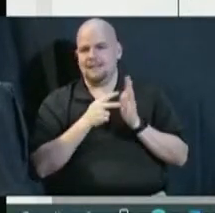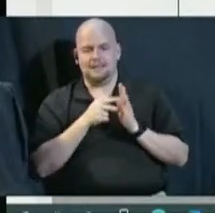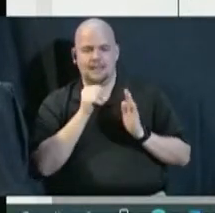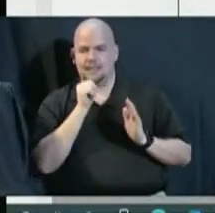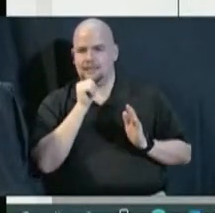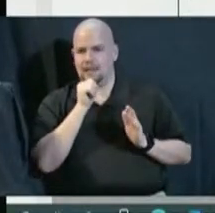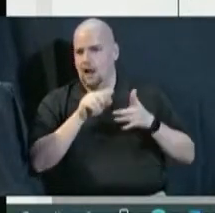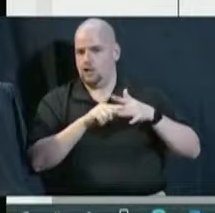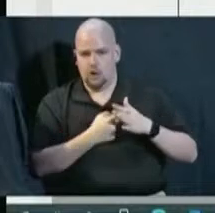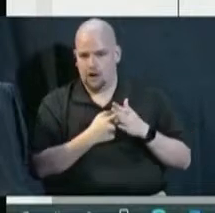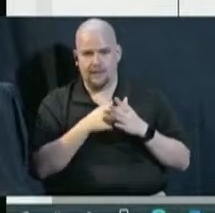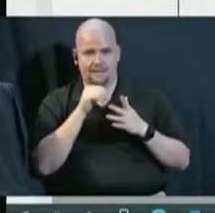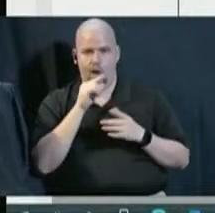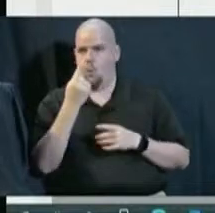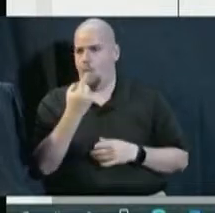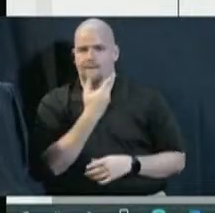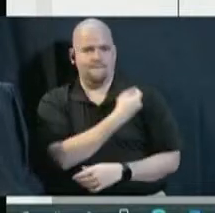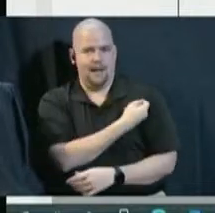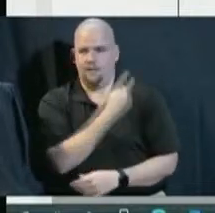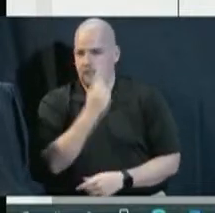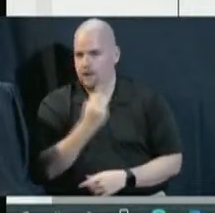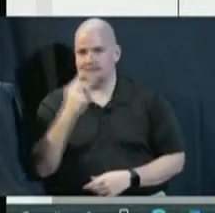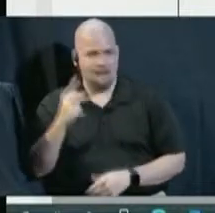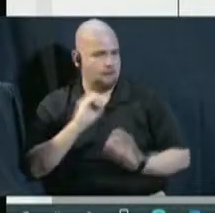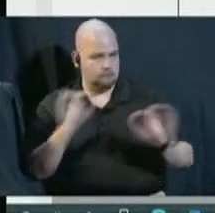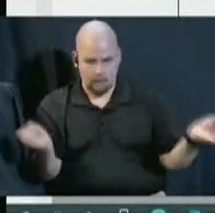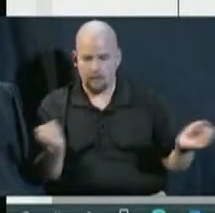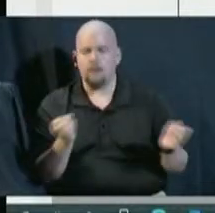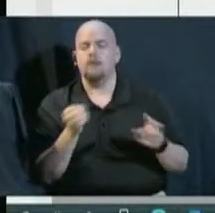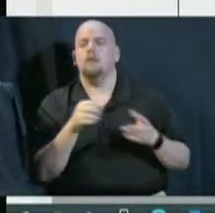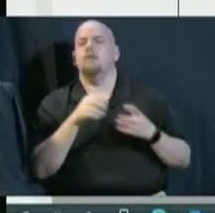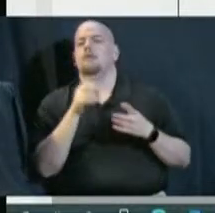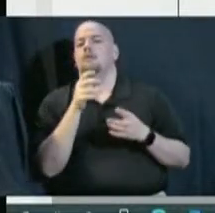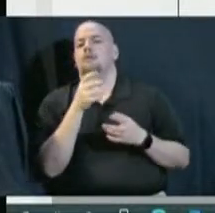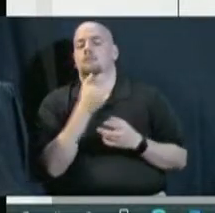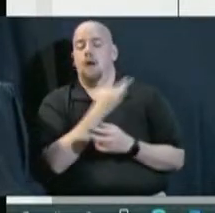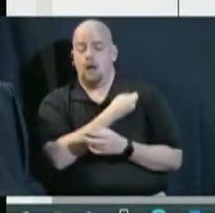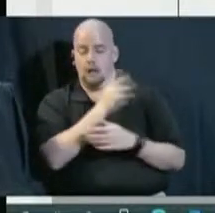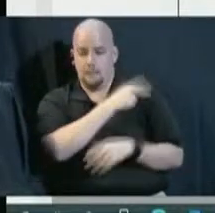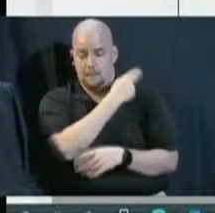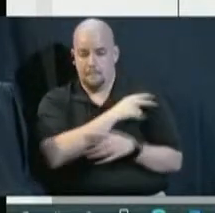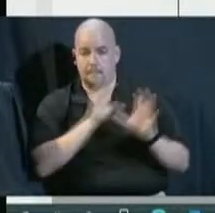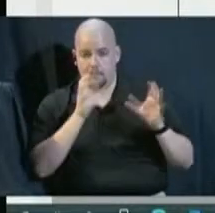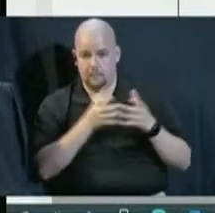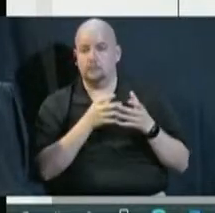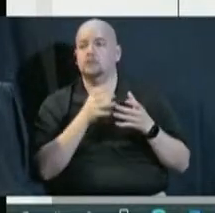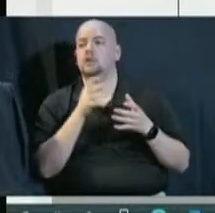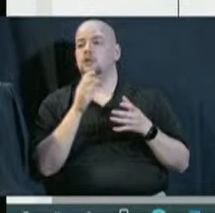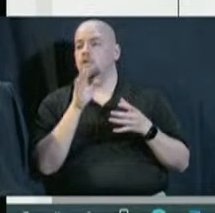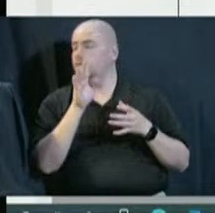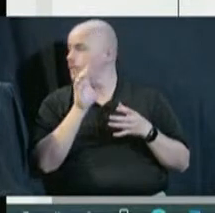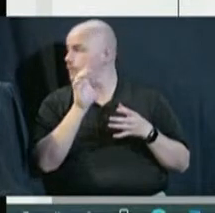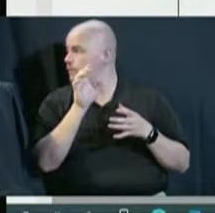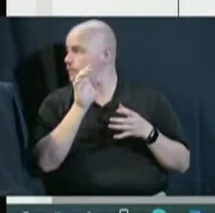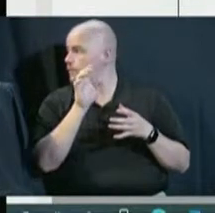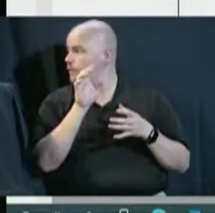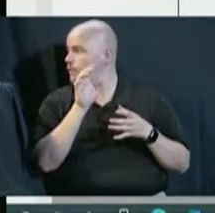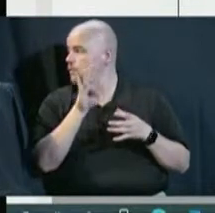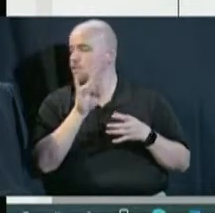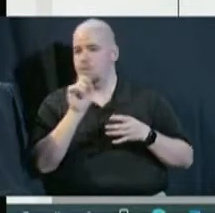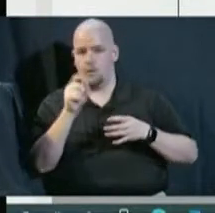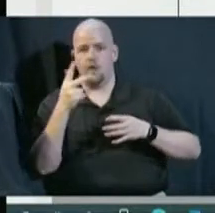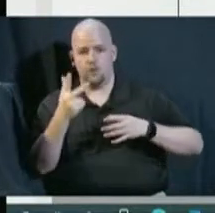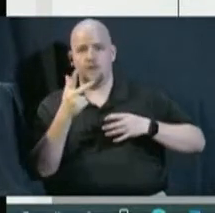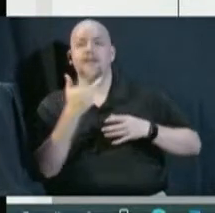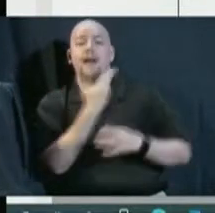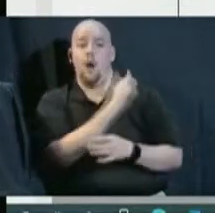had a single dose of vaccine. Then of the hospitalized population, 4.3% were in process. So they got a dose, but